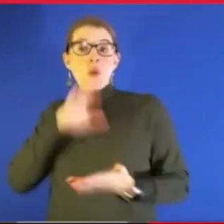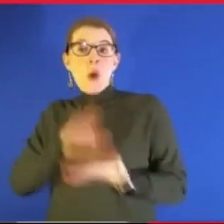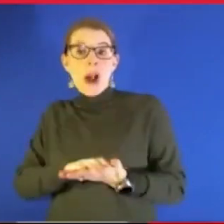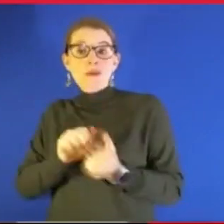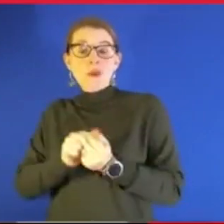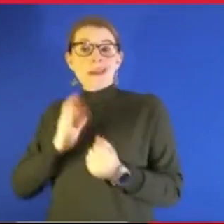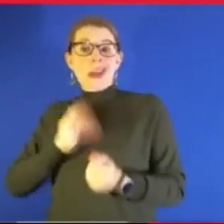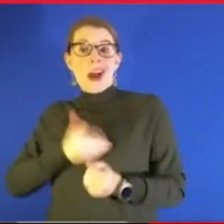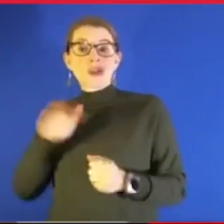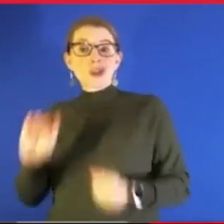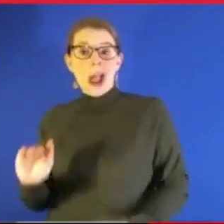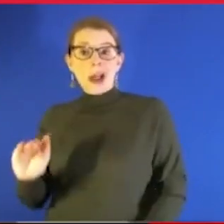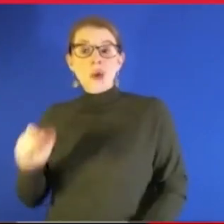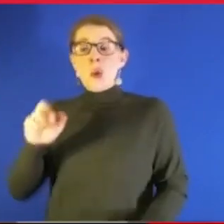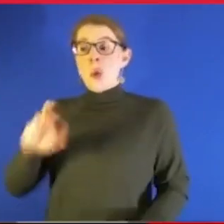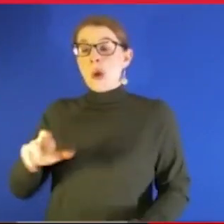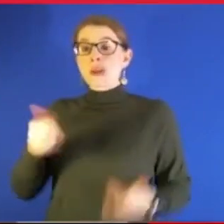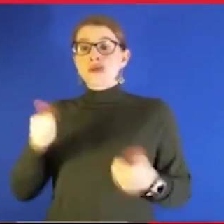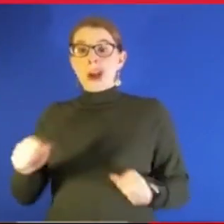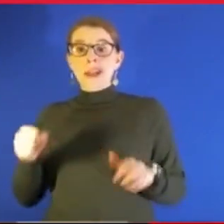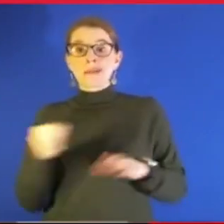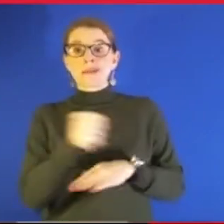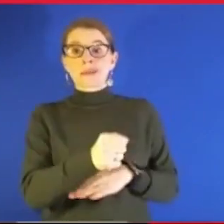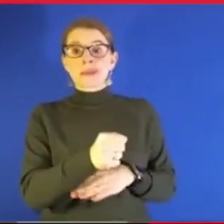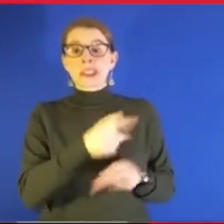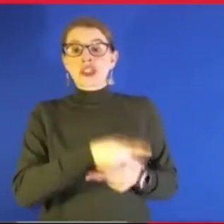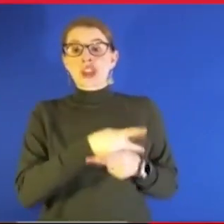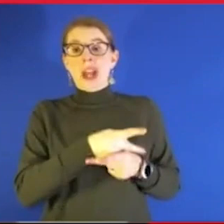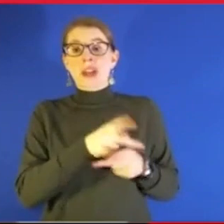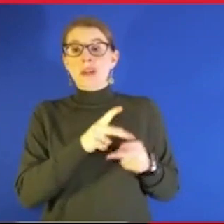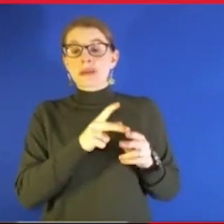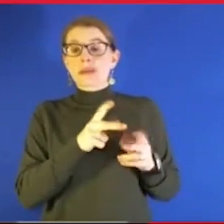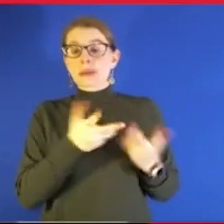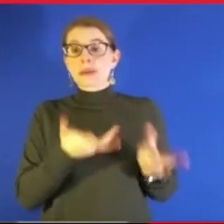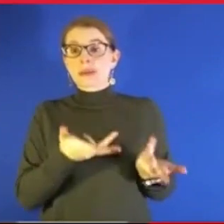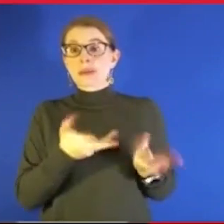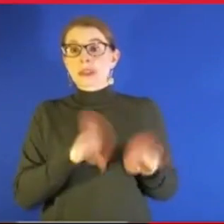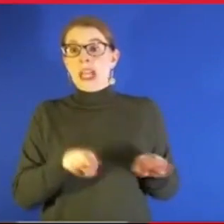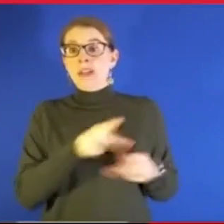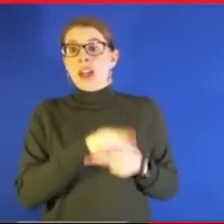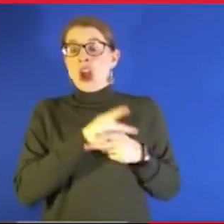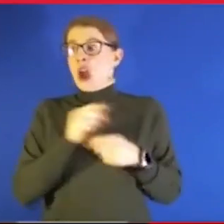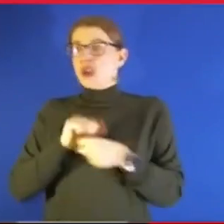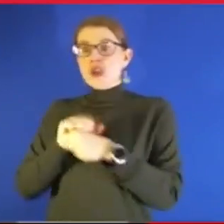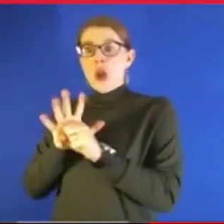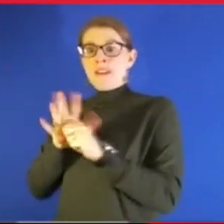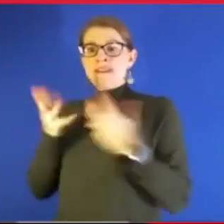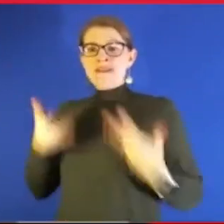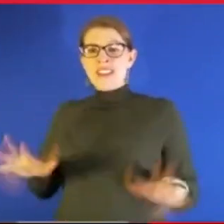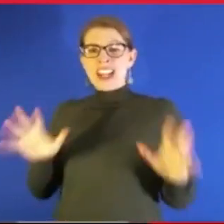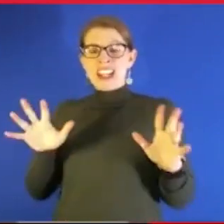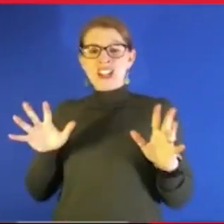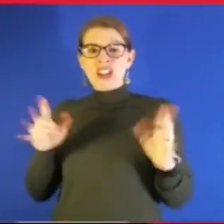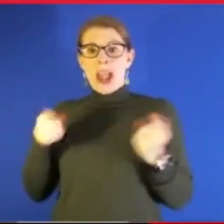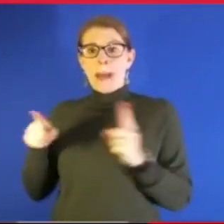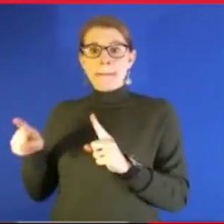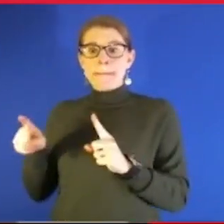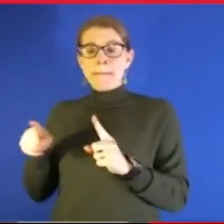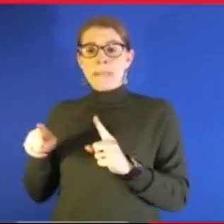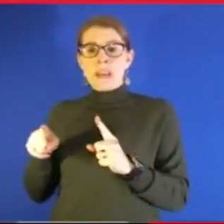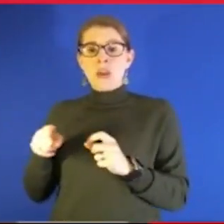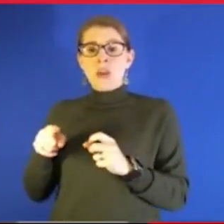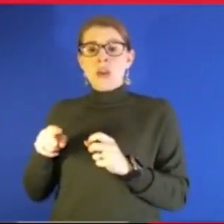child, or you try to get them into childcare. Well, what COVID's done already in a really rough